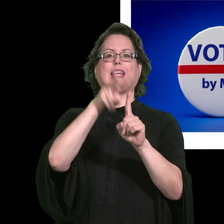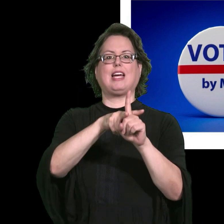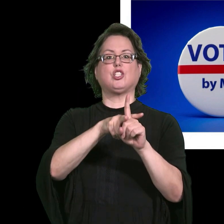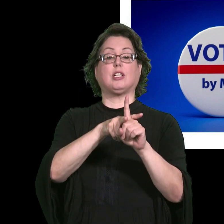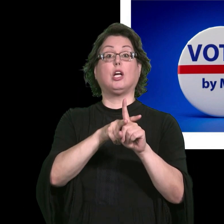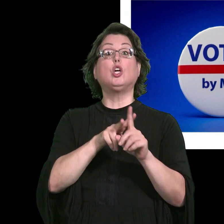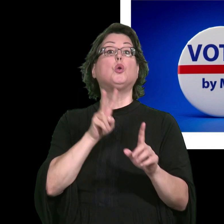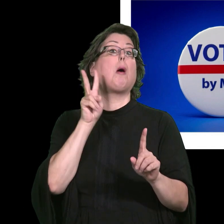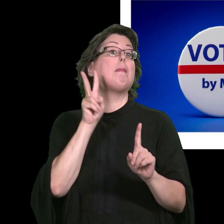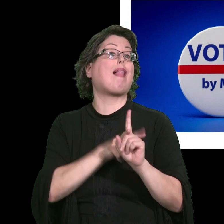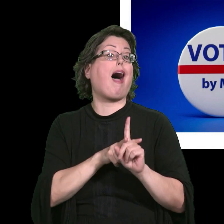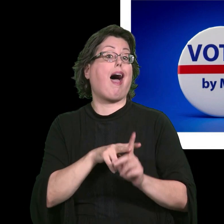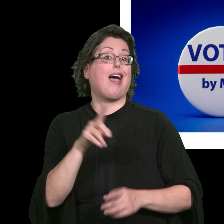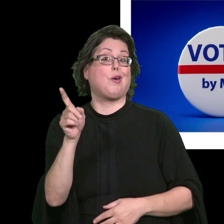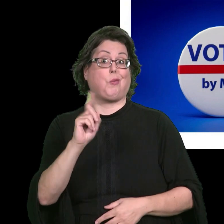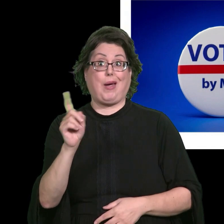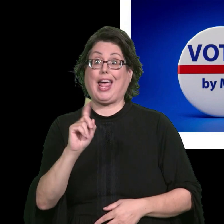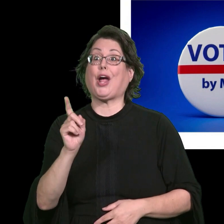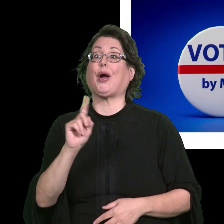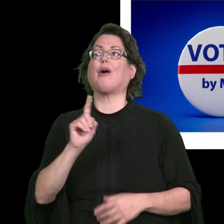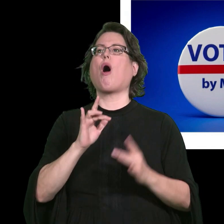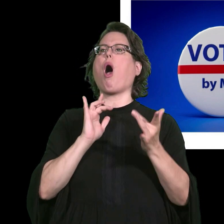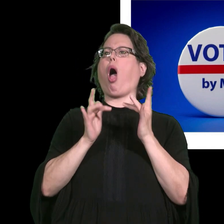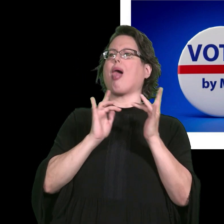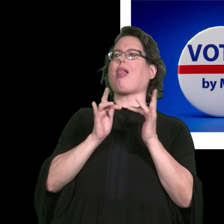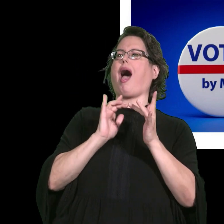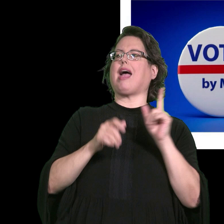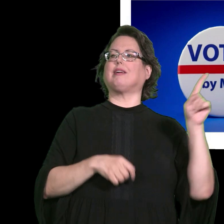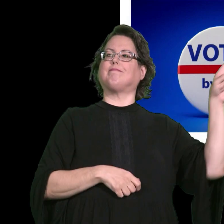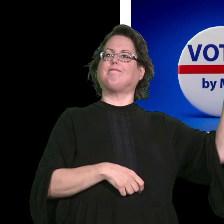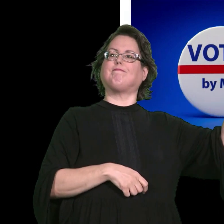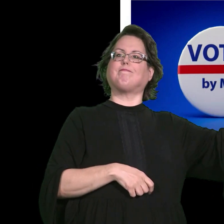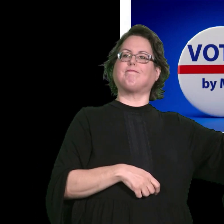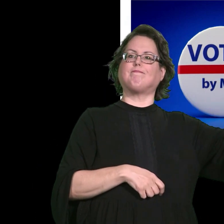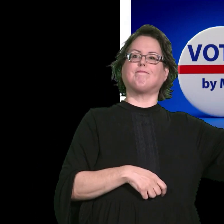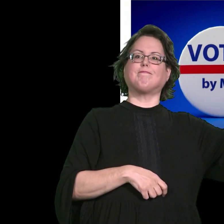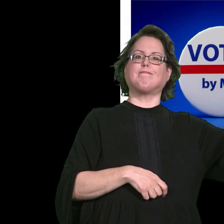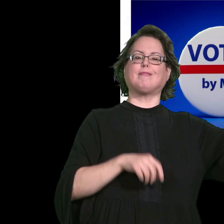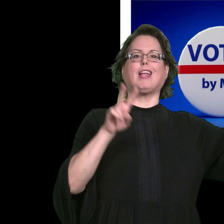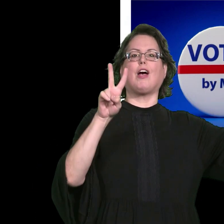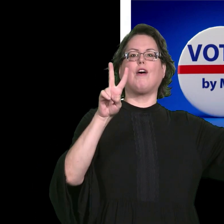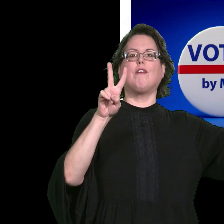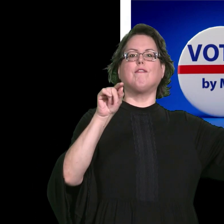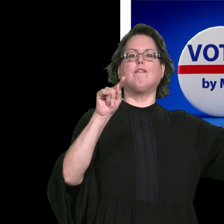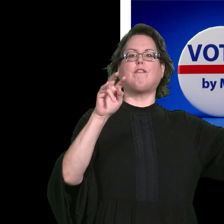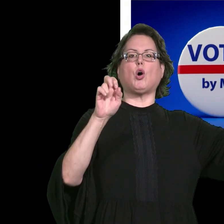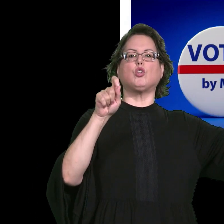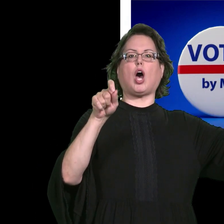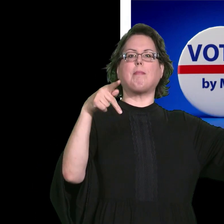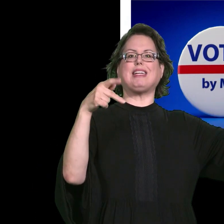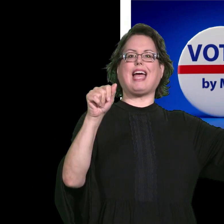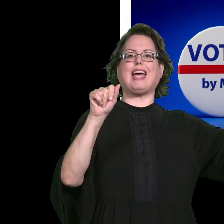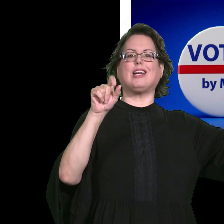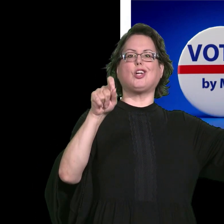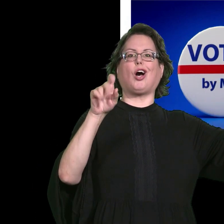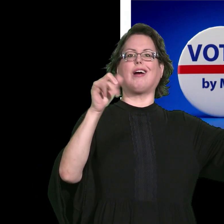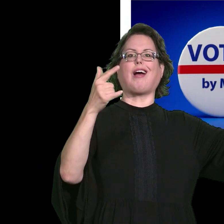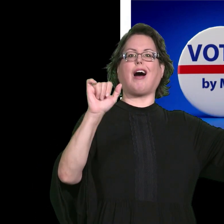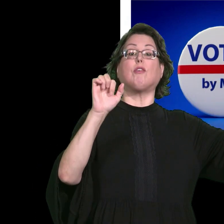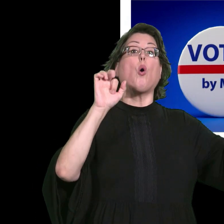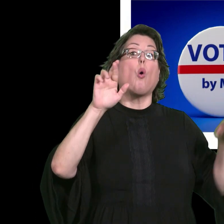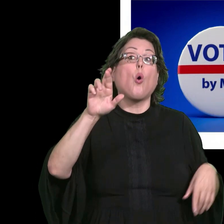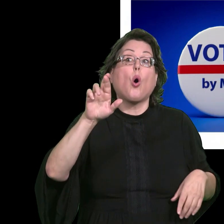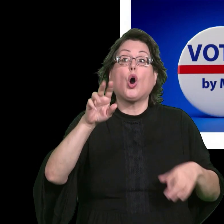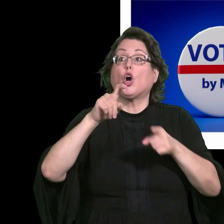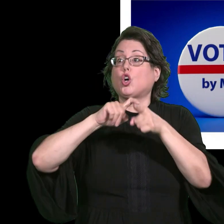absentee ballot, you can do so online at vote.pa.gov or call the Allegheny County Elections Office